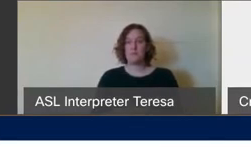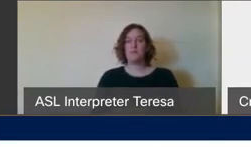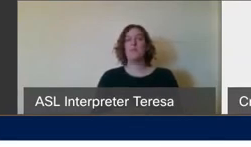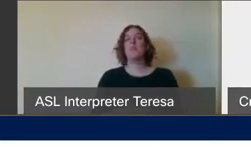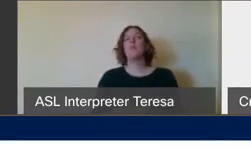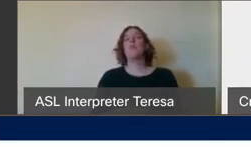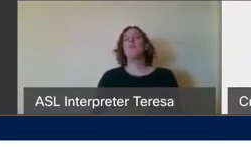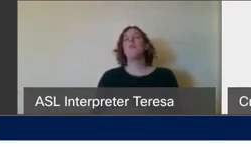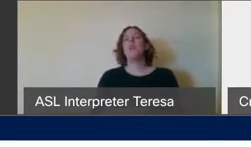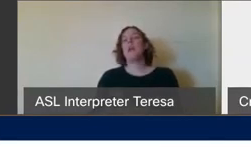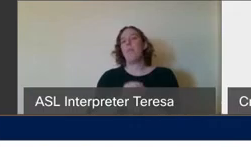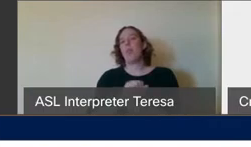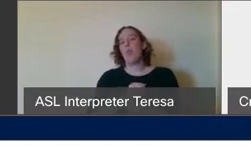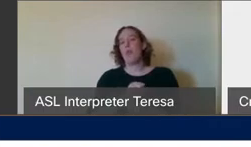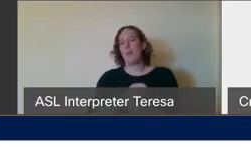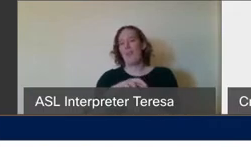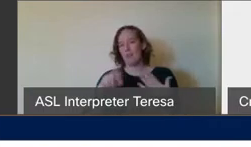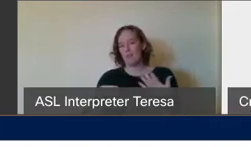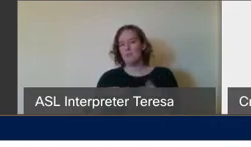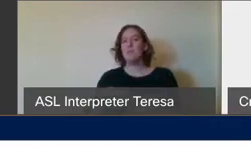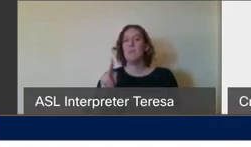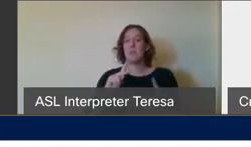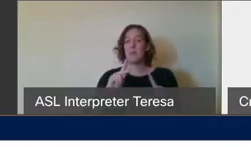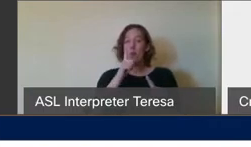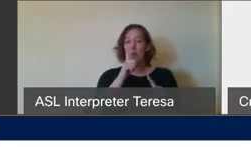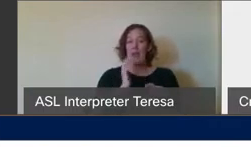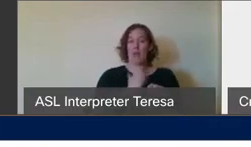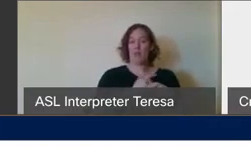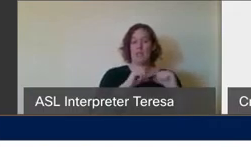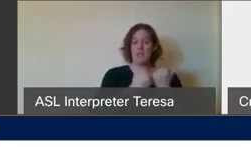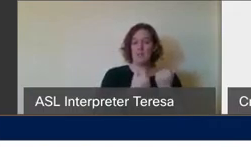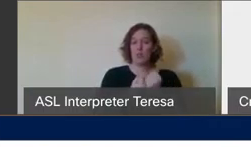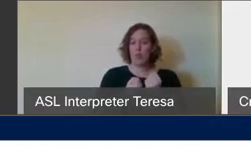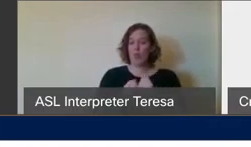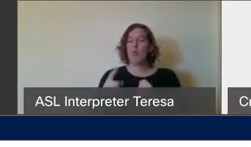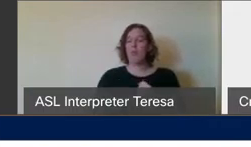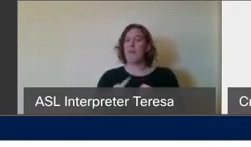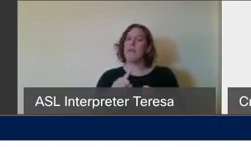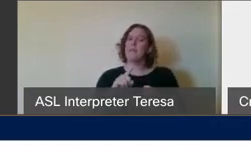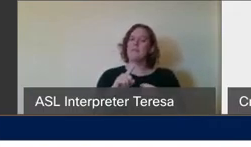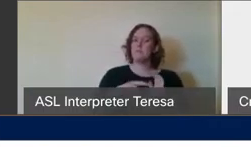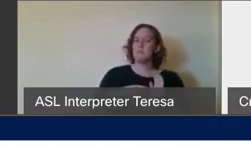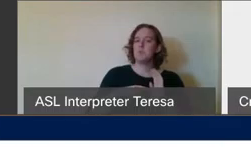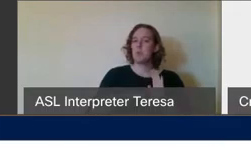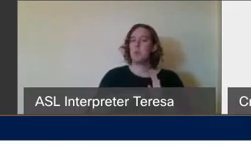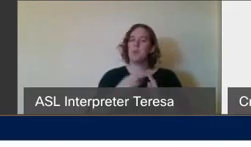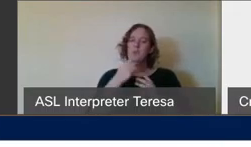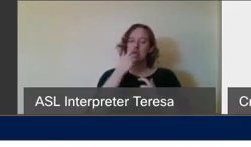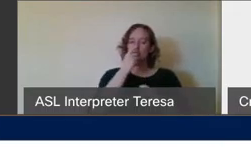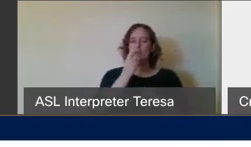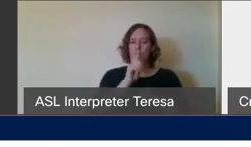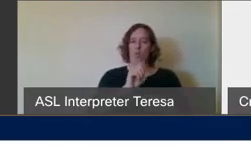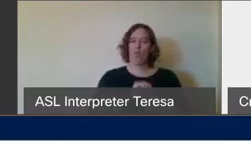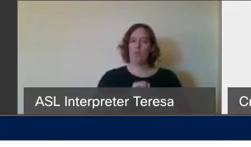Employment outcomes. People supported by our agency expressing an interest in employment work with their